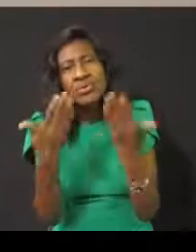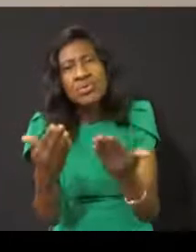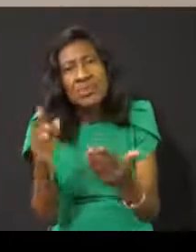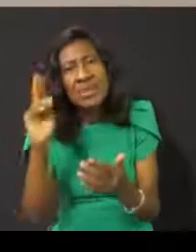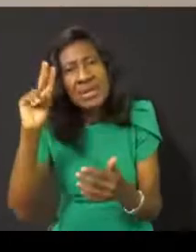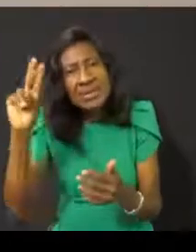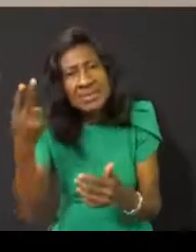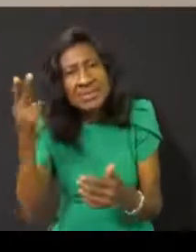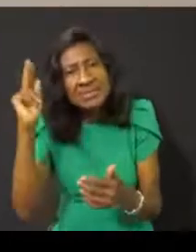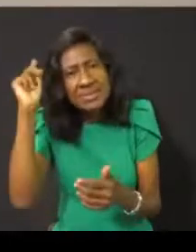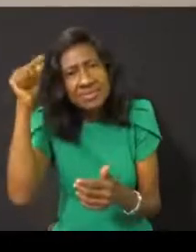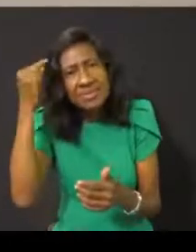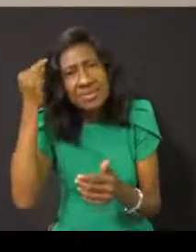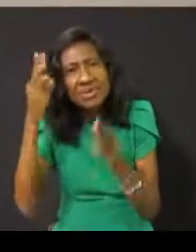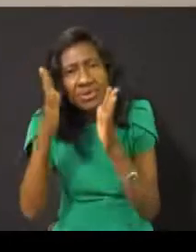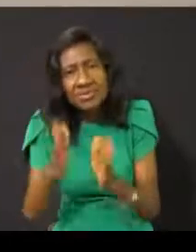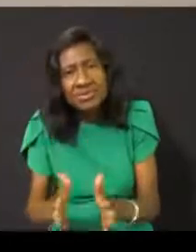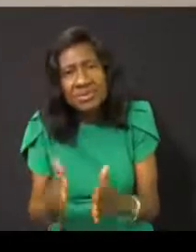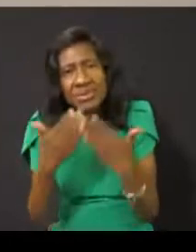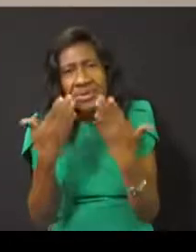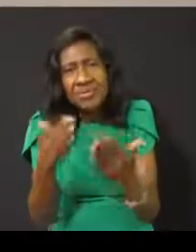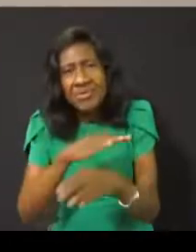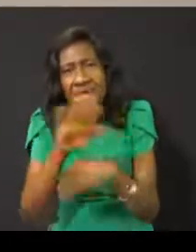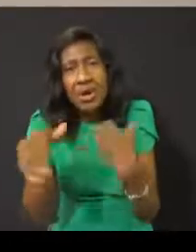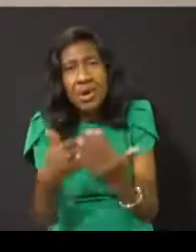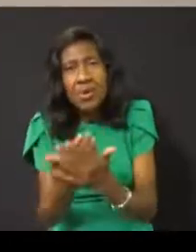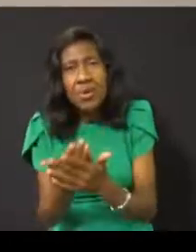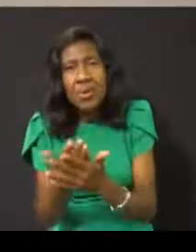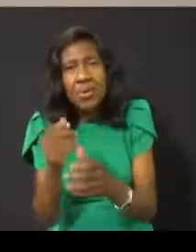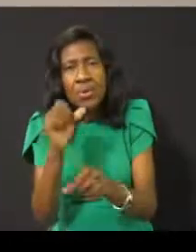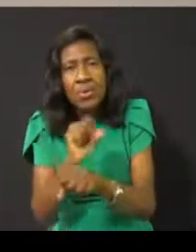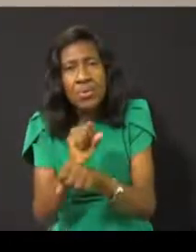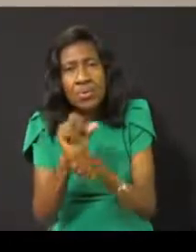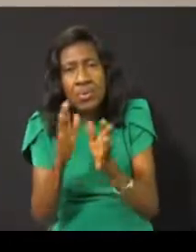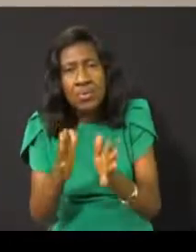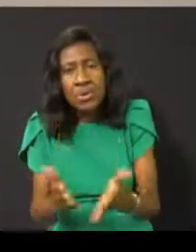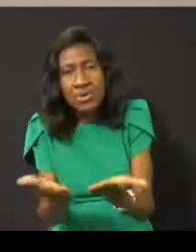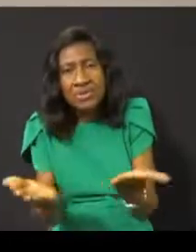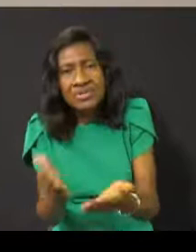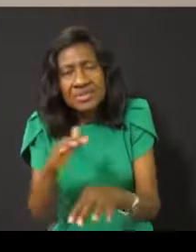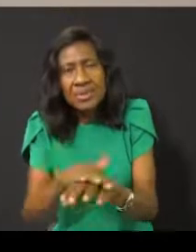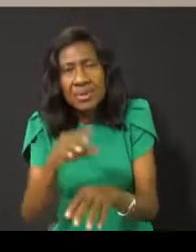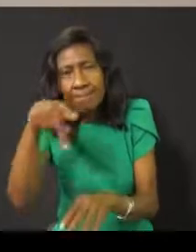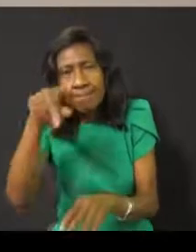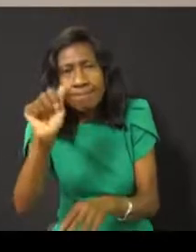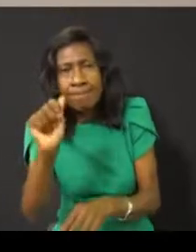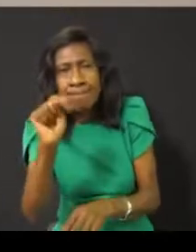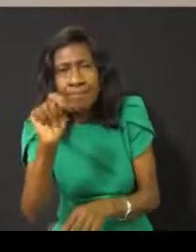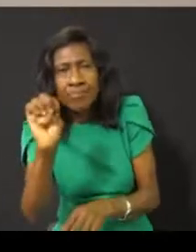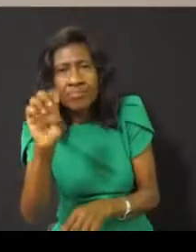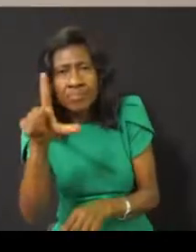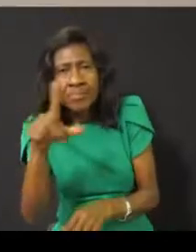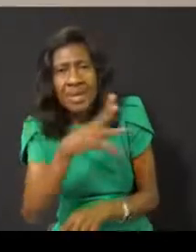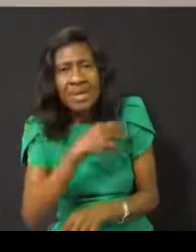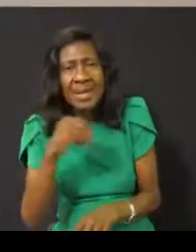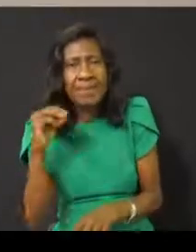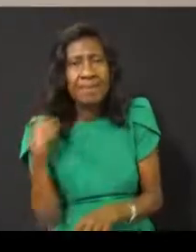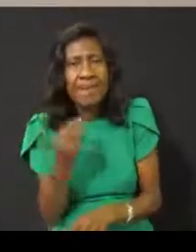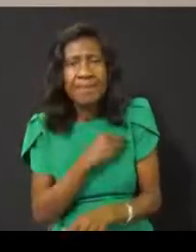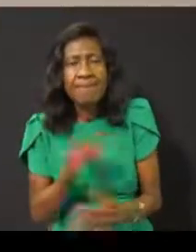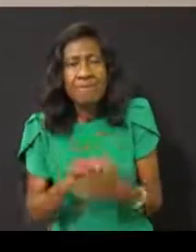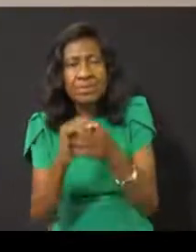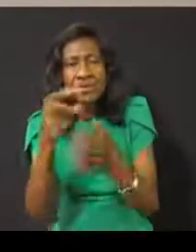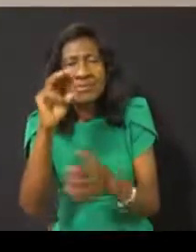Deputy Governor for participating. Thank all my colleagues for all of their contributions, and the members of the media for their great